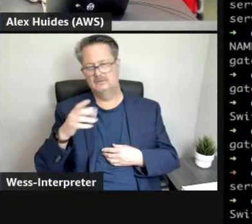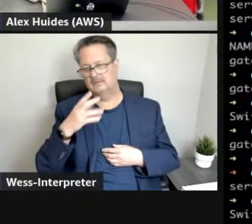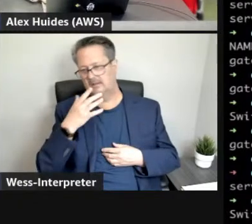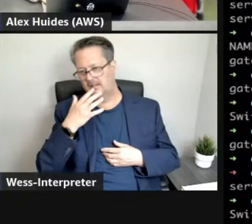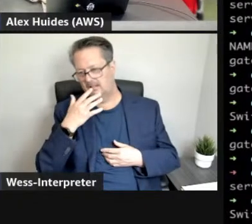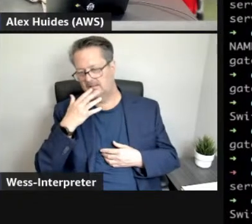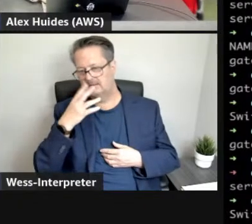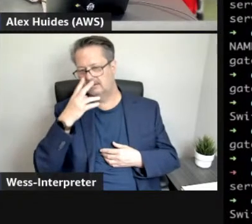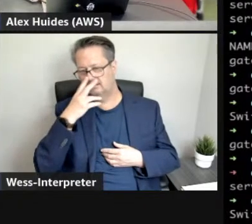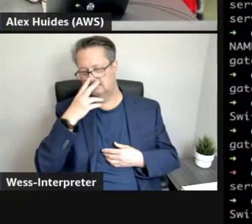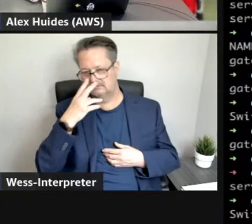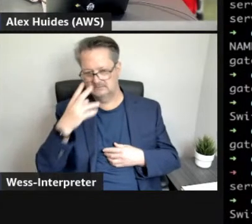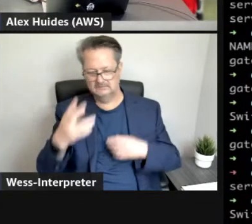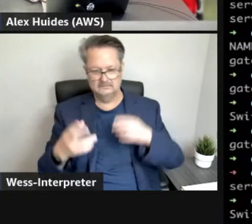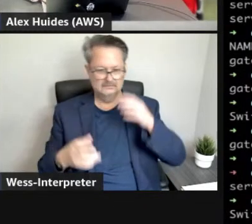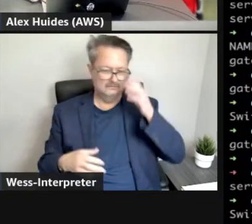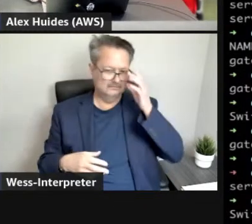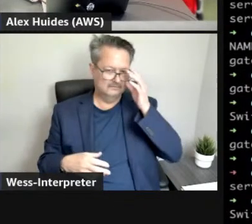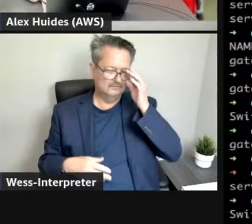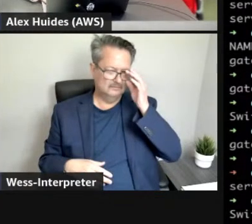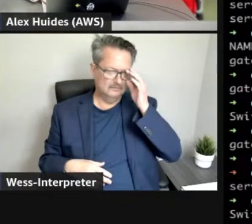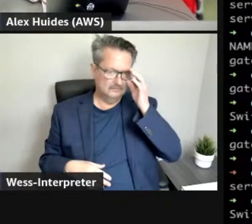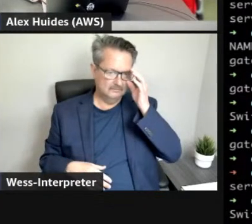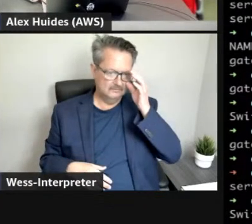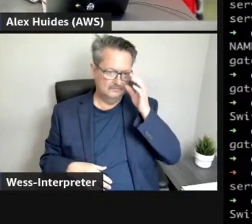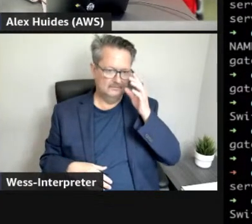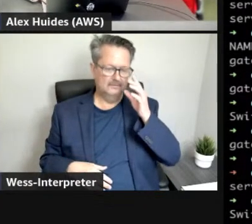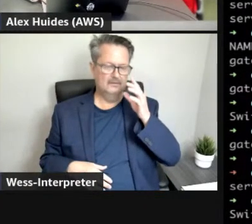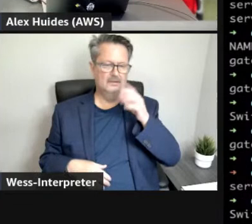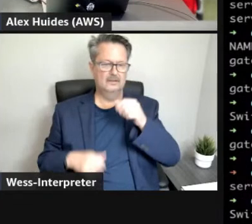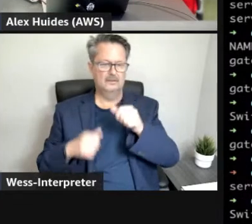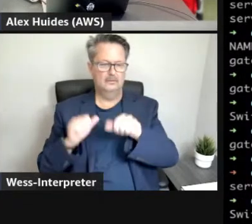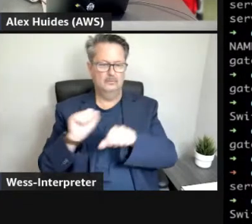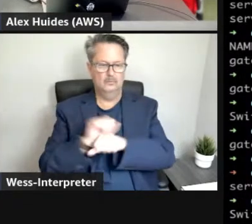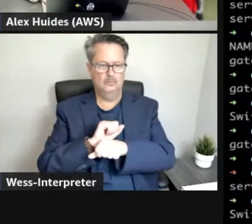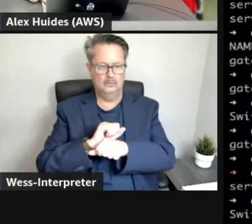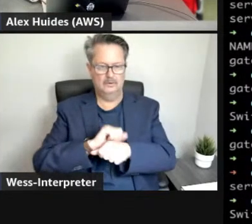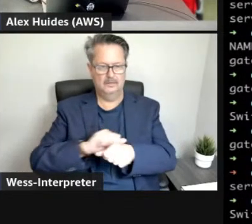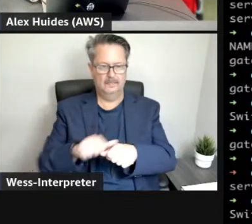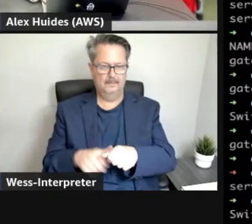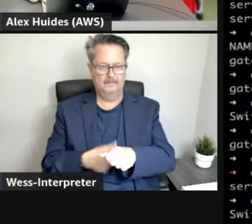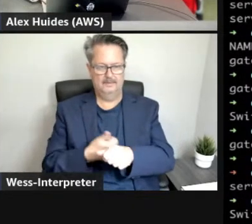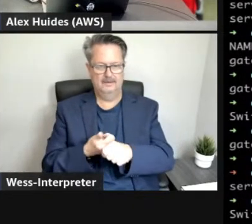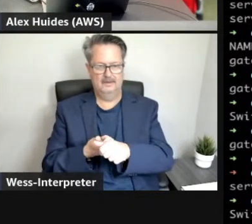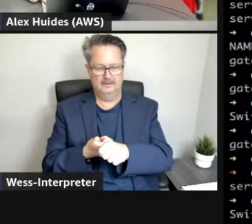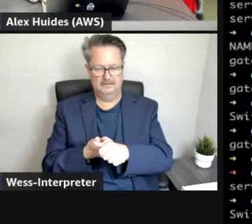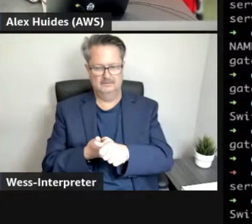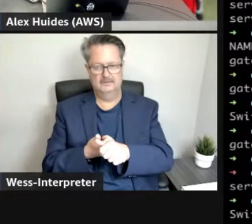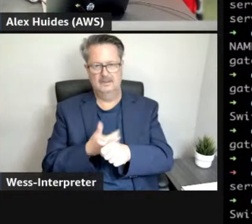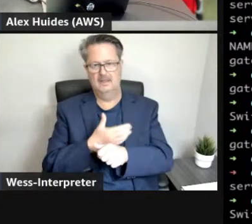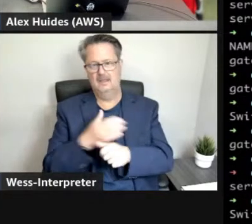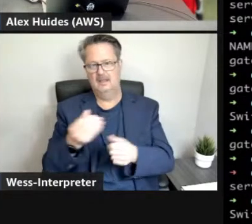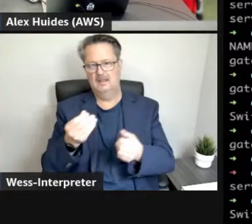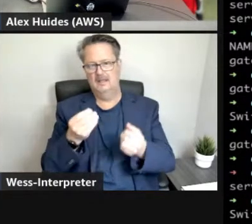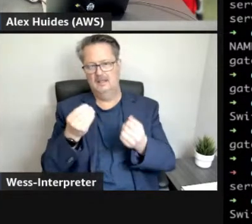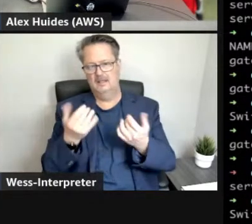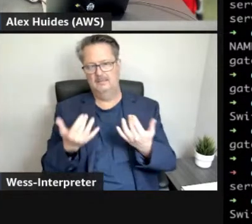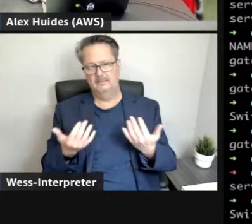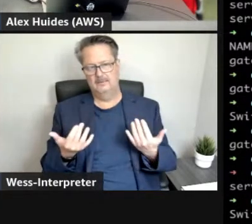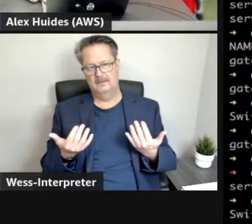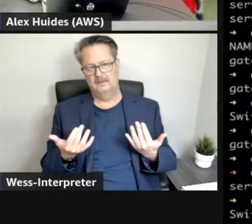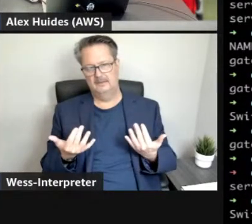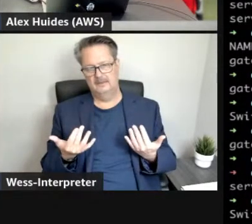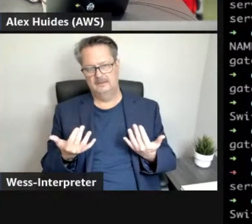right is controller is working on the backend. And let me wait that this